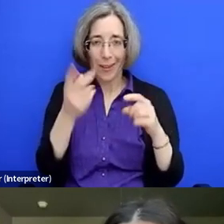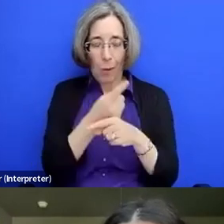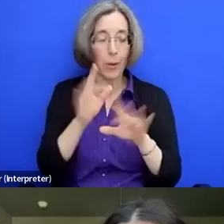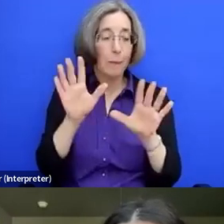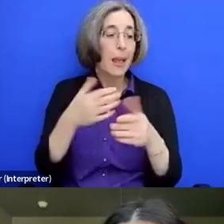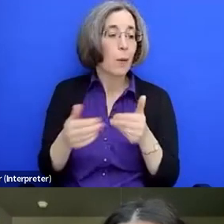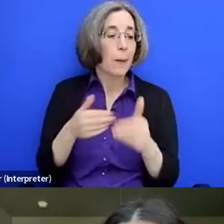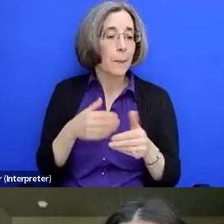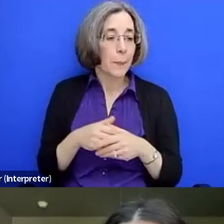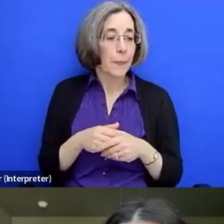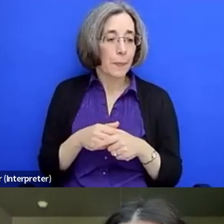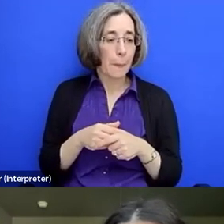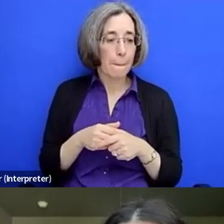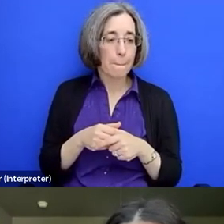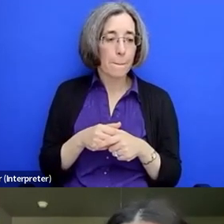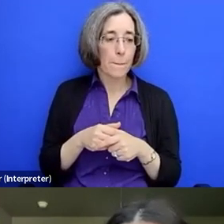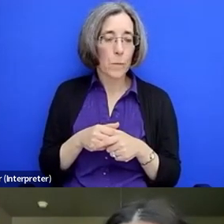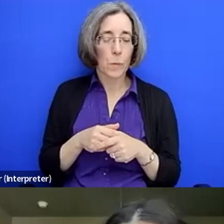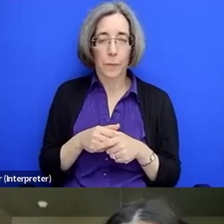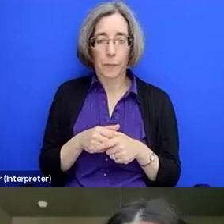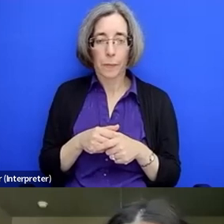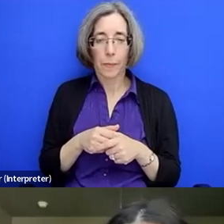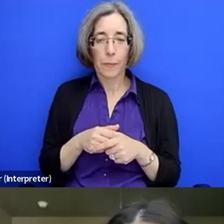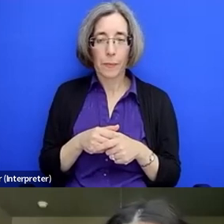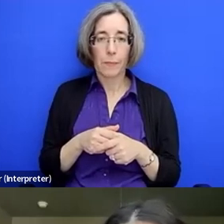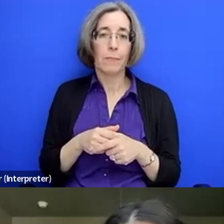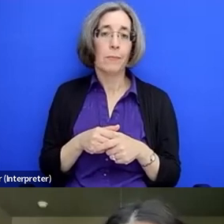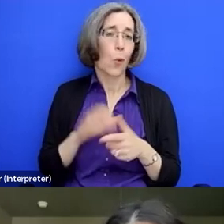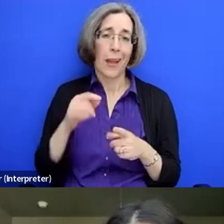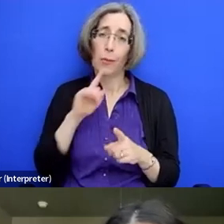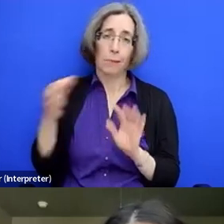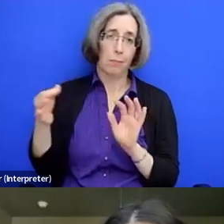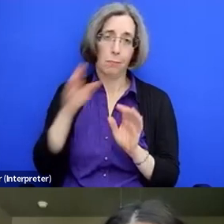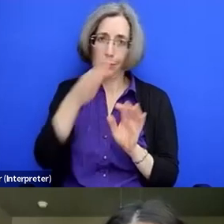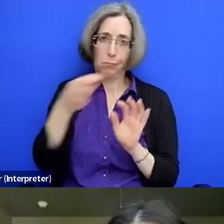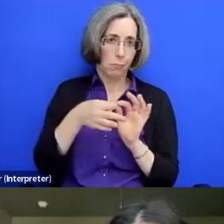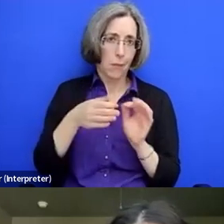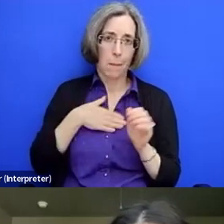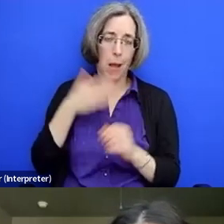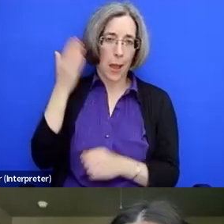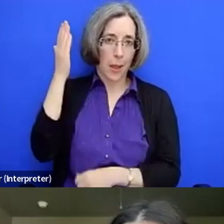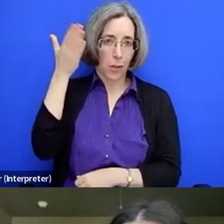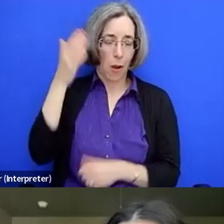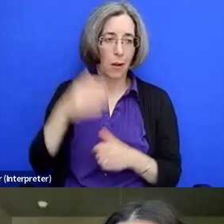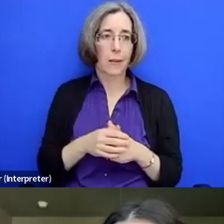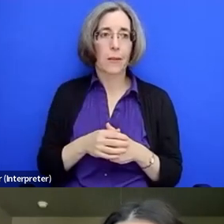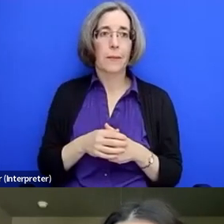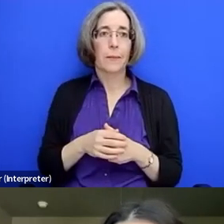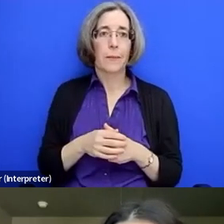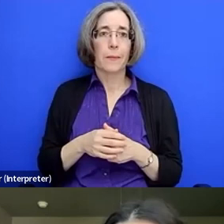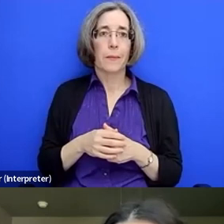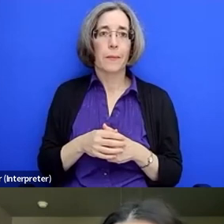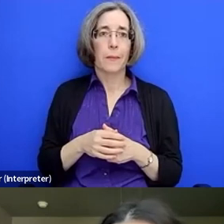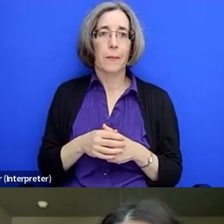I think, you know, basically this is what my talk was about. The experiences